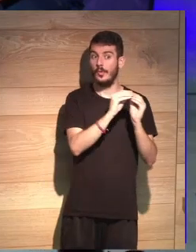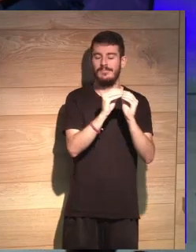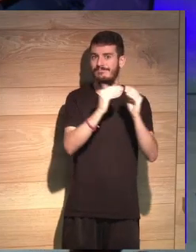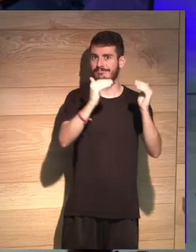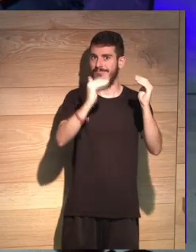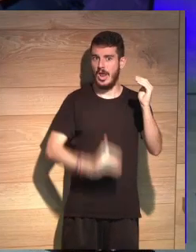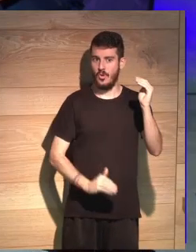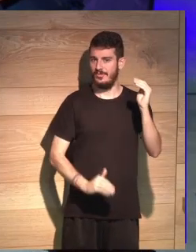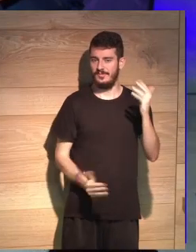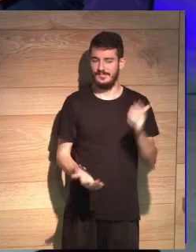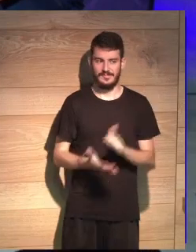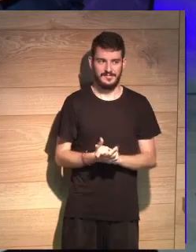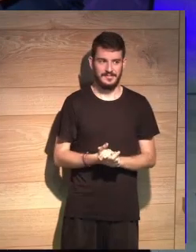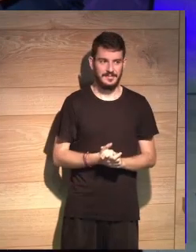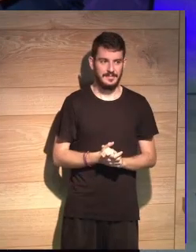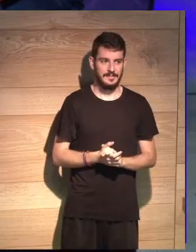We have a question there.